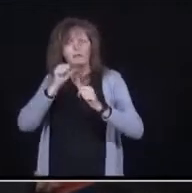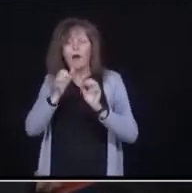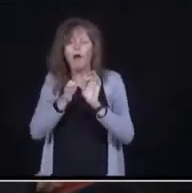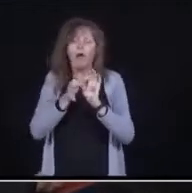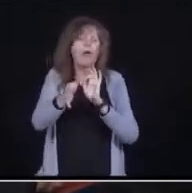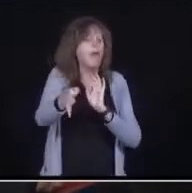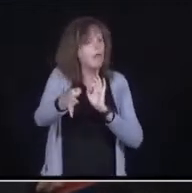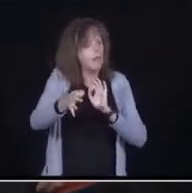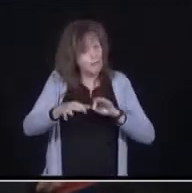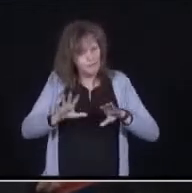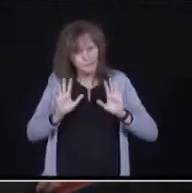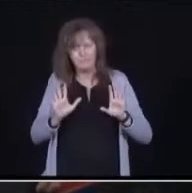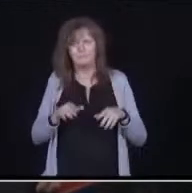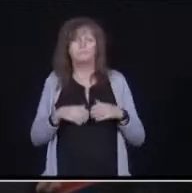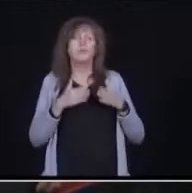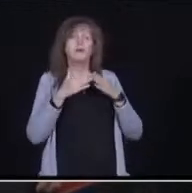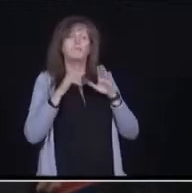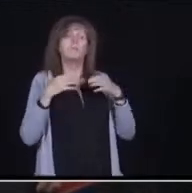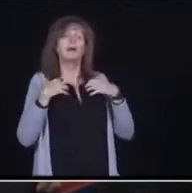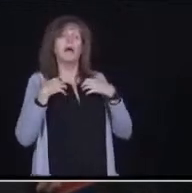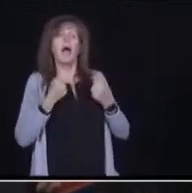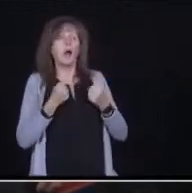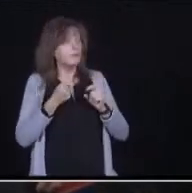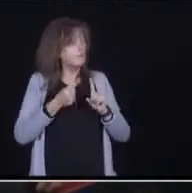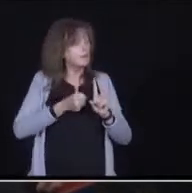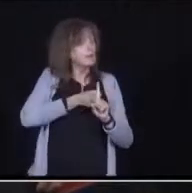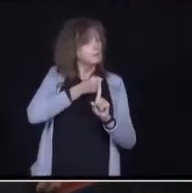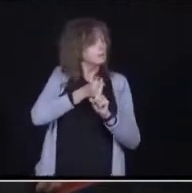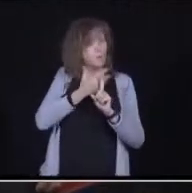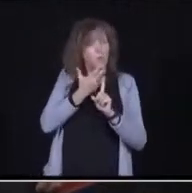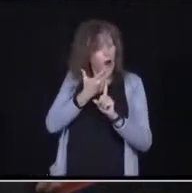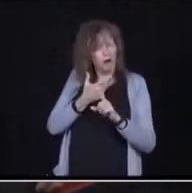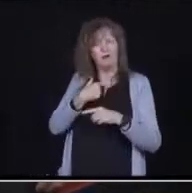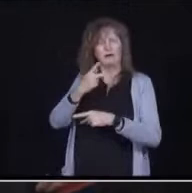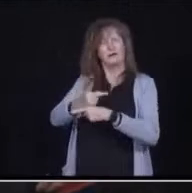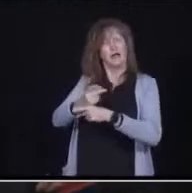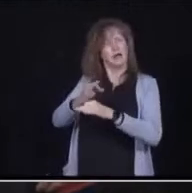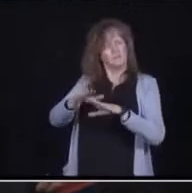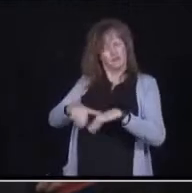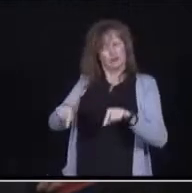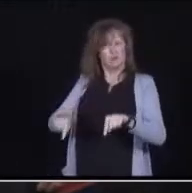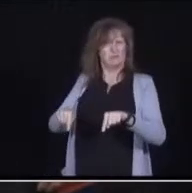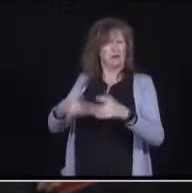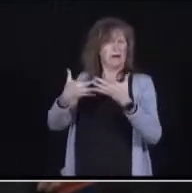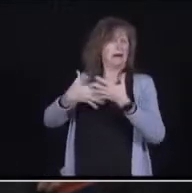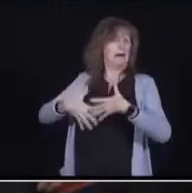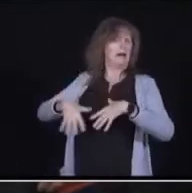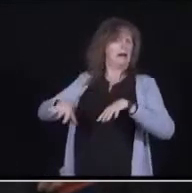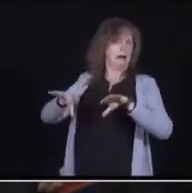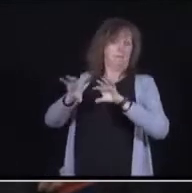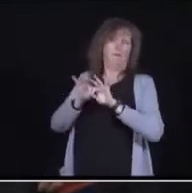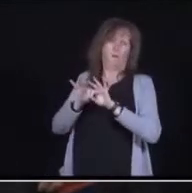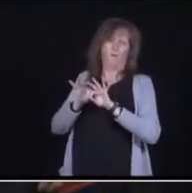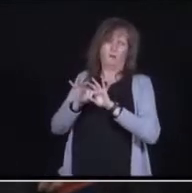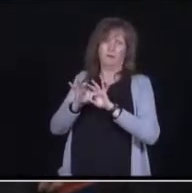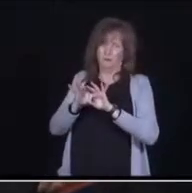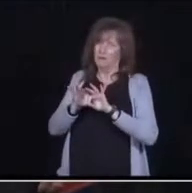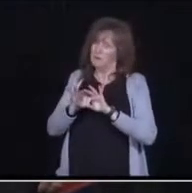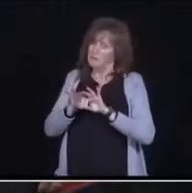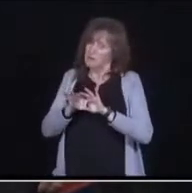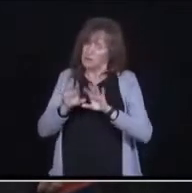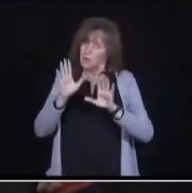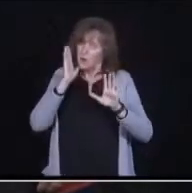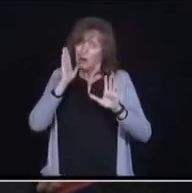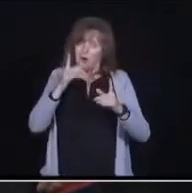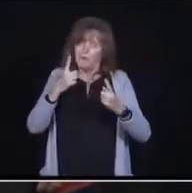their immediacy, their focus on the care of our kids only underscores the fact that the outbreak protocol is working. To support our response and